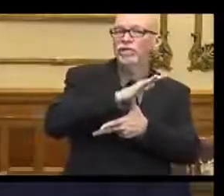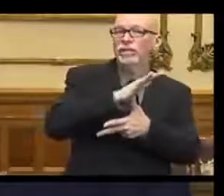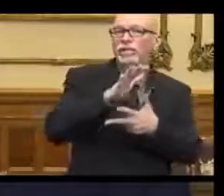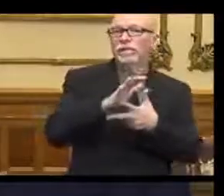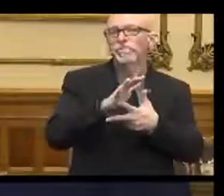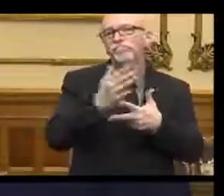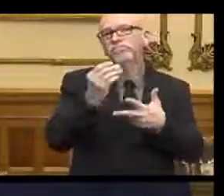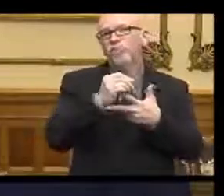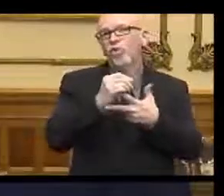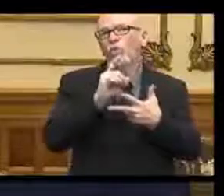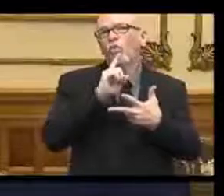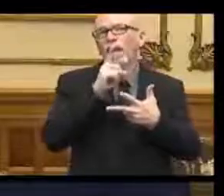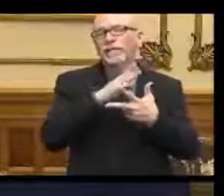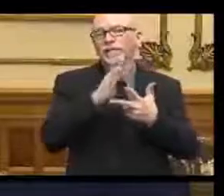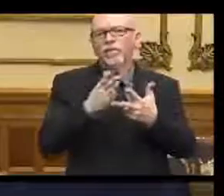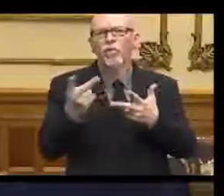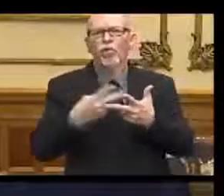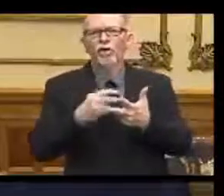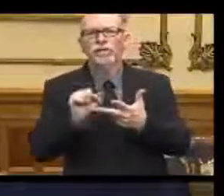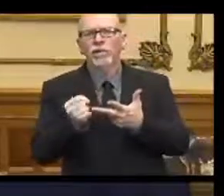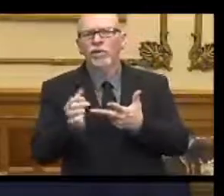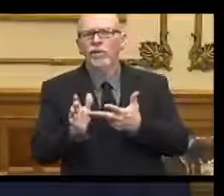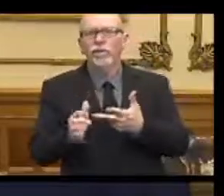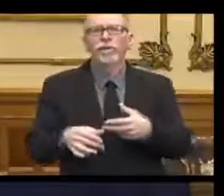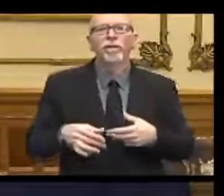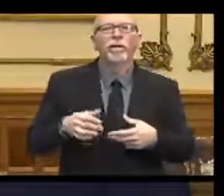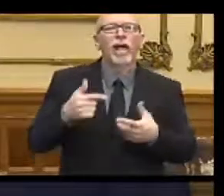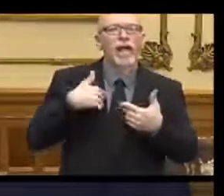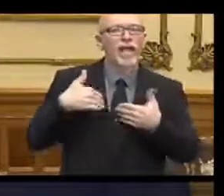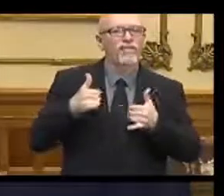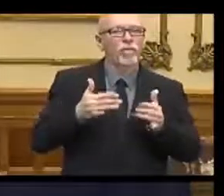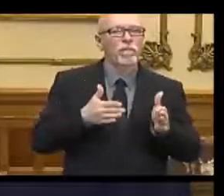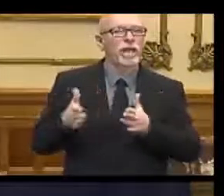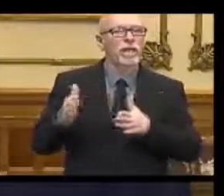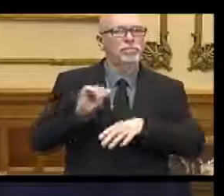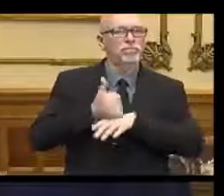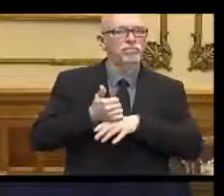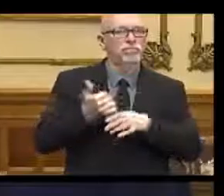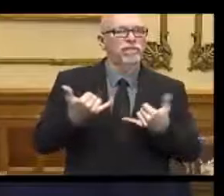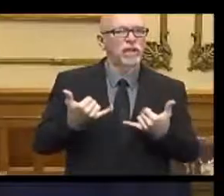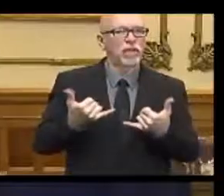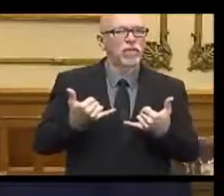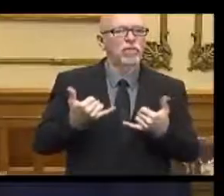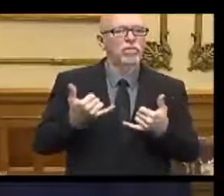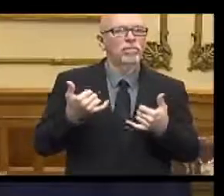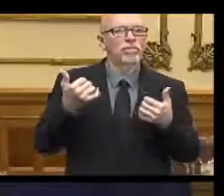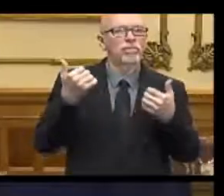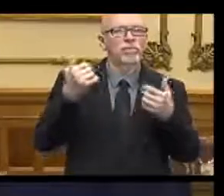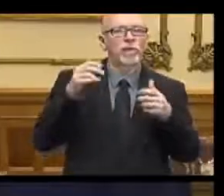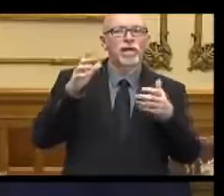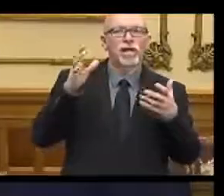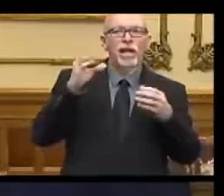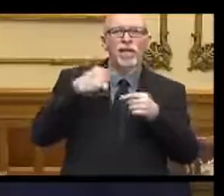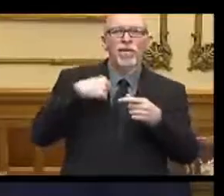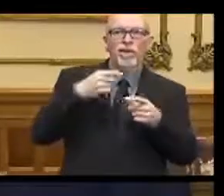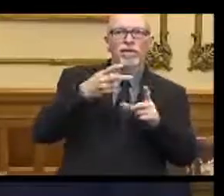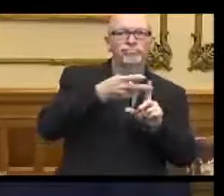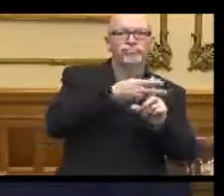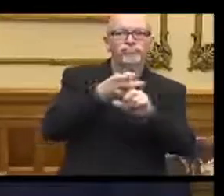more realistic or worst case scenario, I'd have those plans in place right now, pulling in everyone in